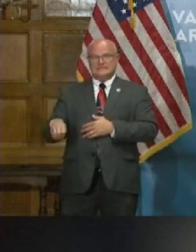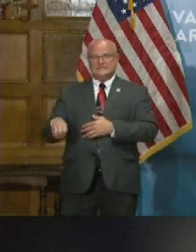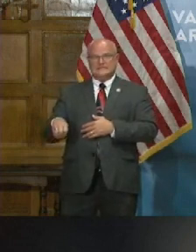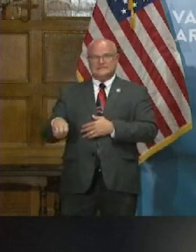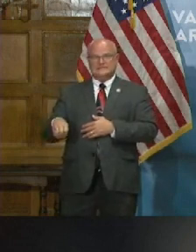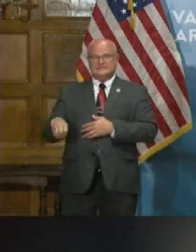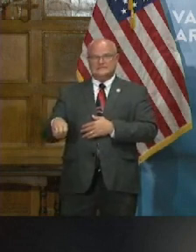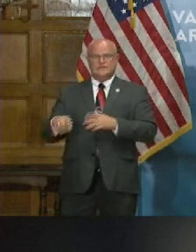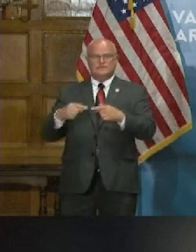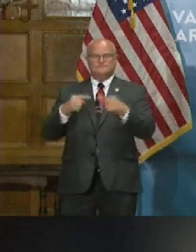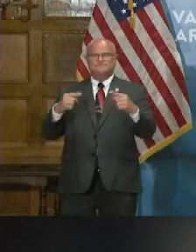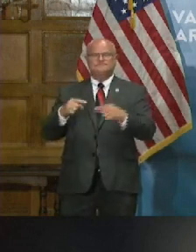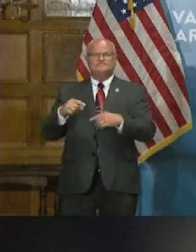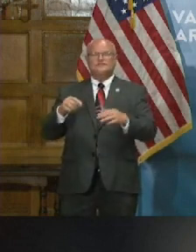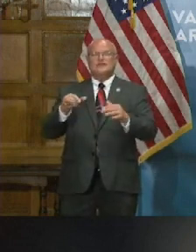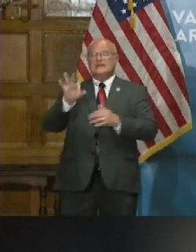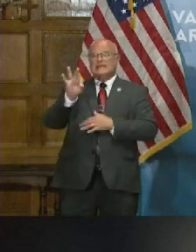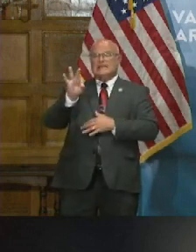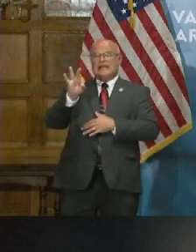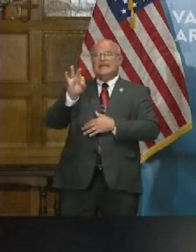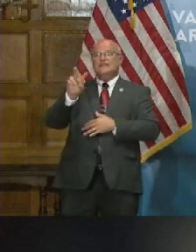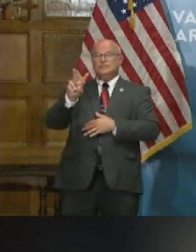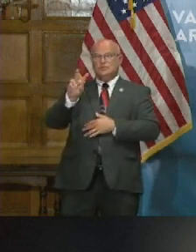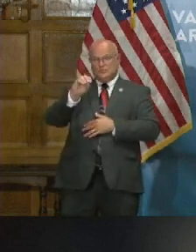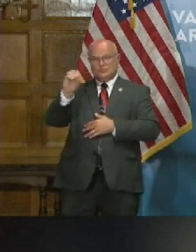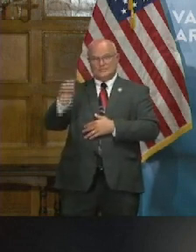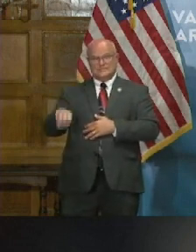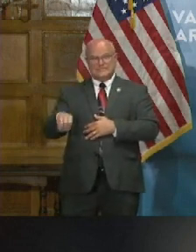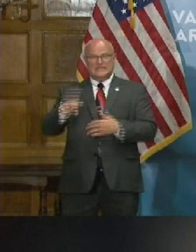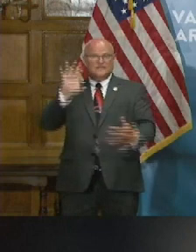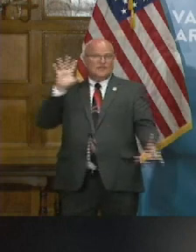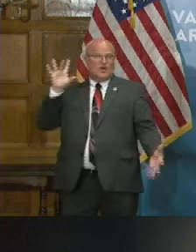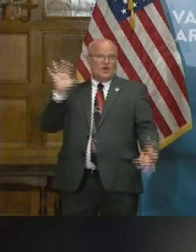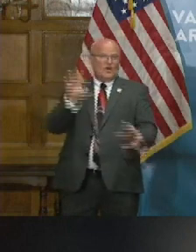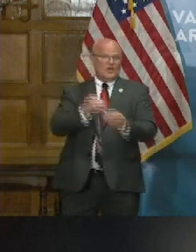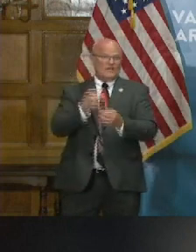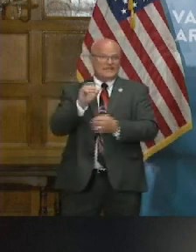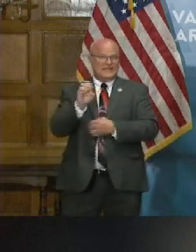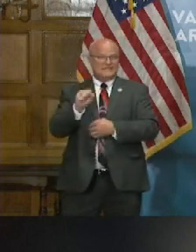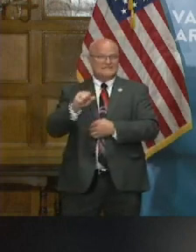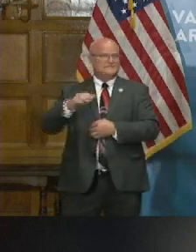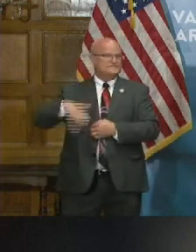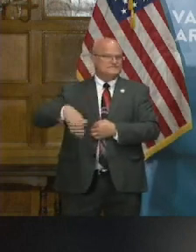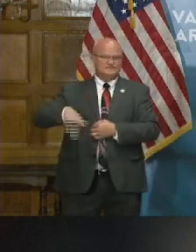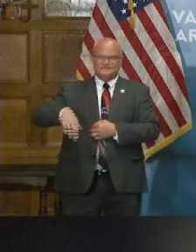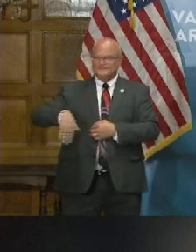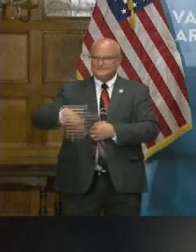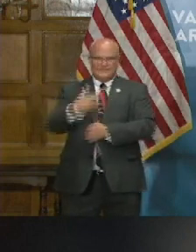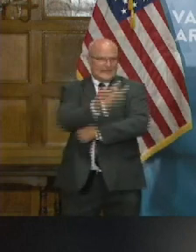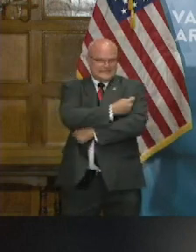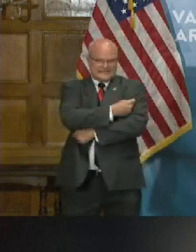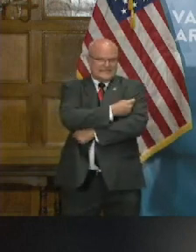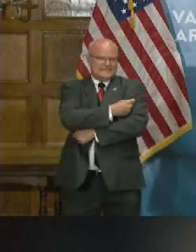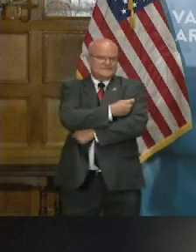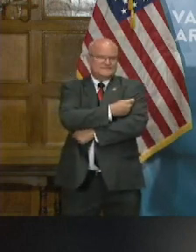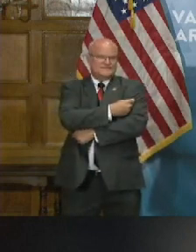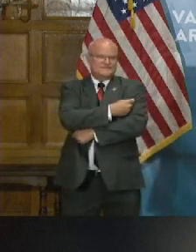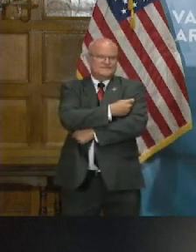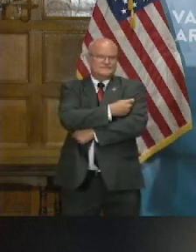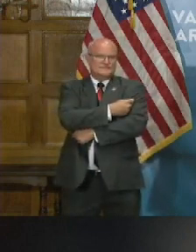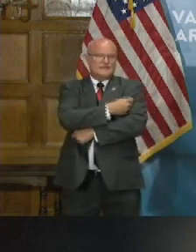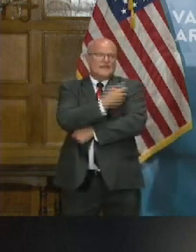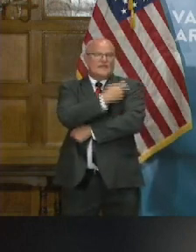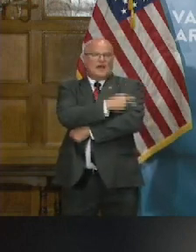I'm going to go a different way, right at 92% of all the cases have not been fully vaccinated. Of